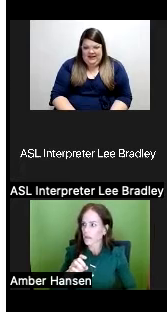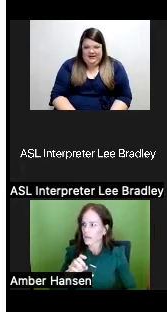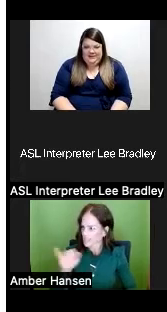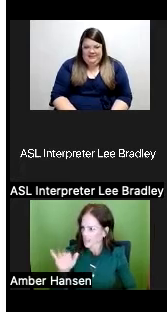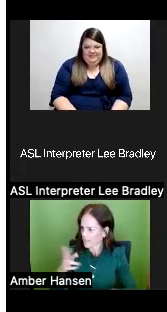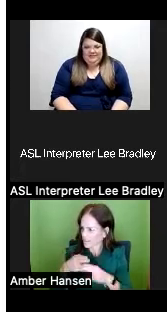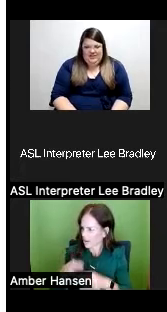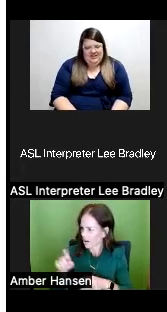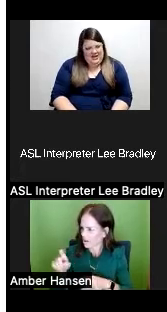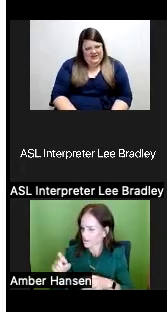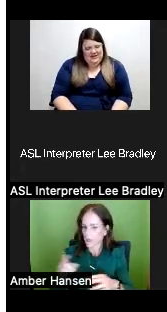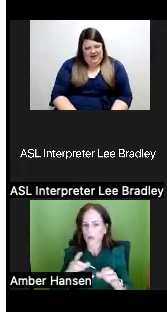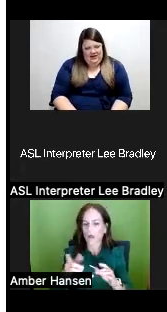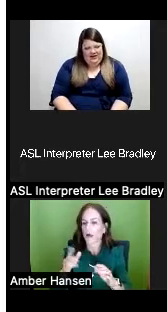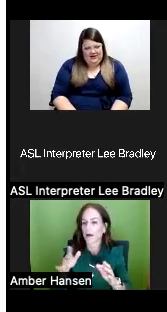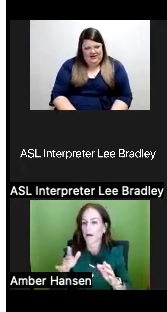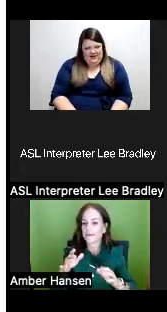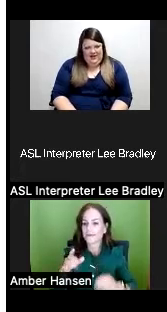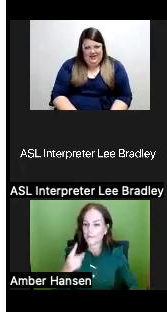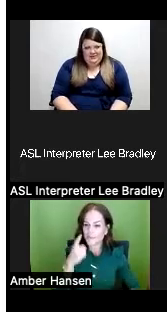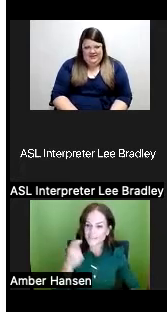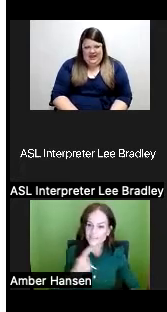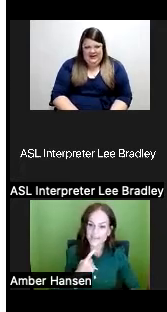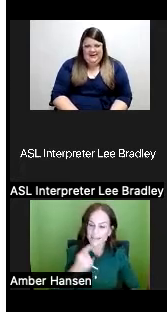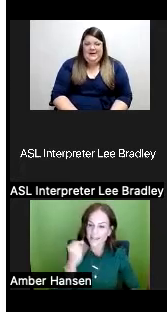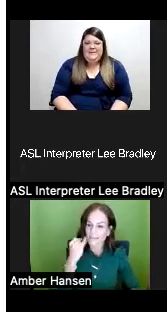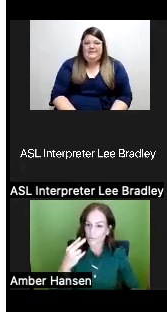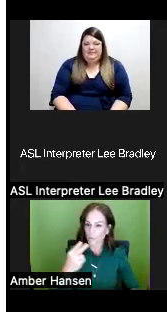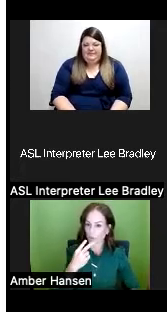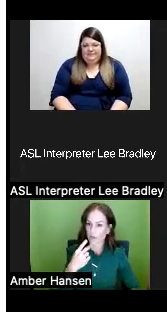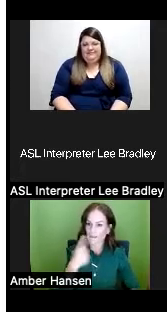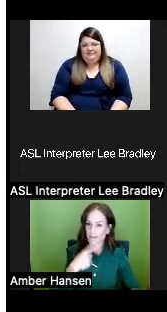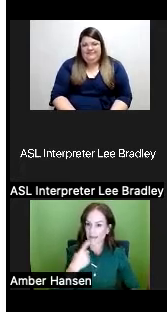cake." She said, "Is that what it's called? Not the hospice cake?"